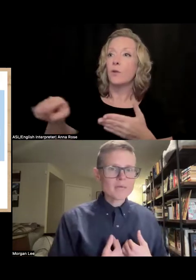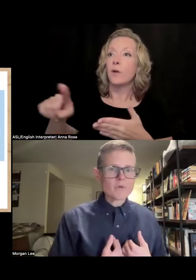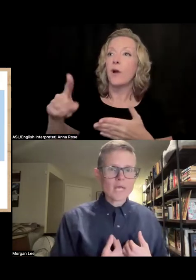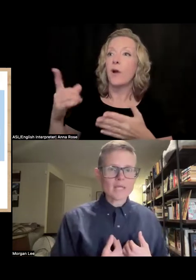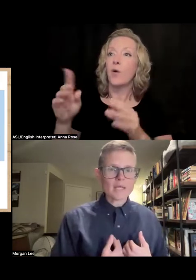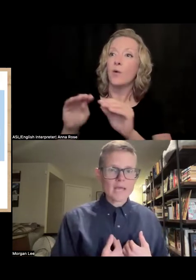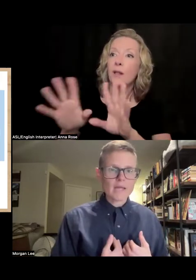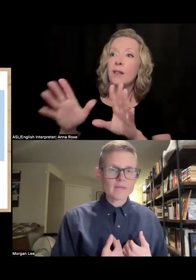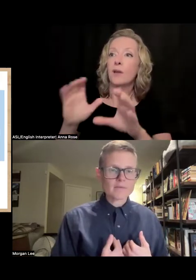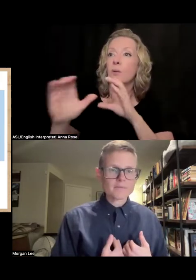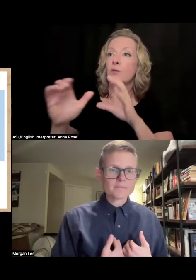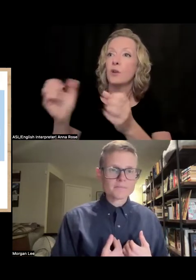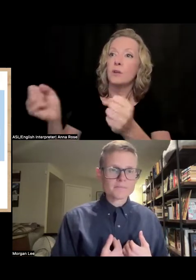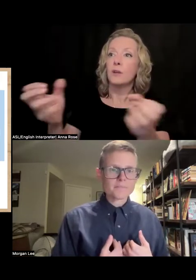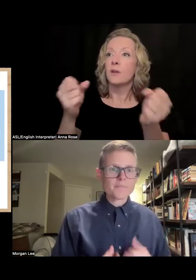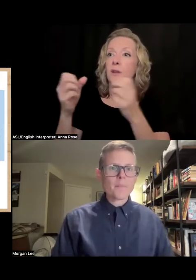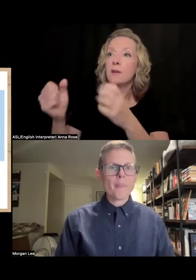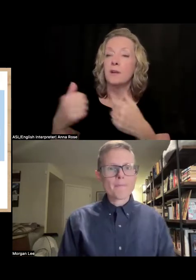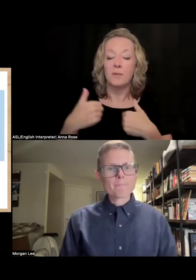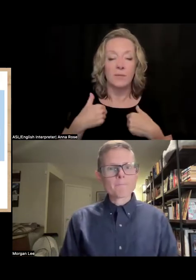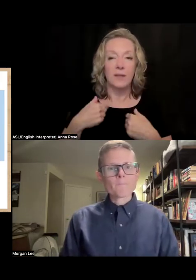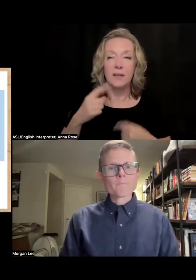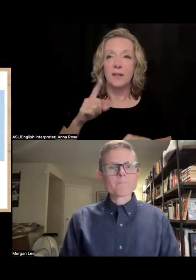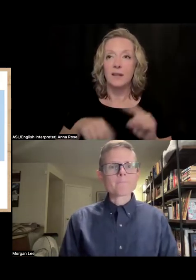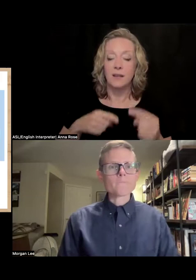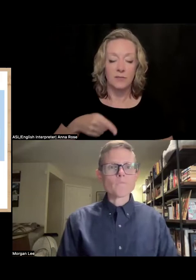I communicate like that?